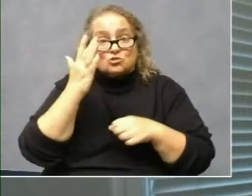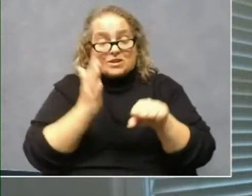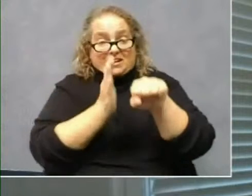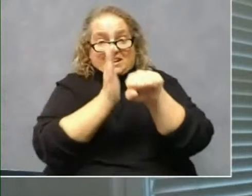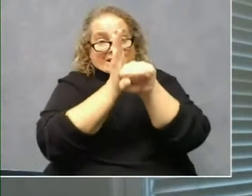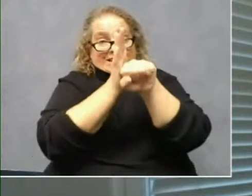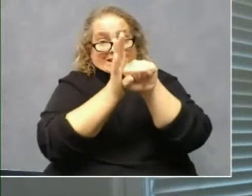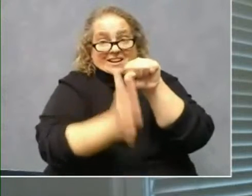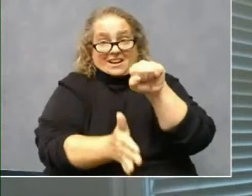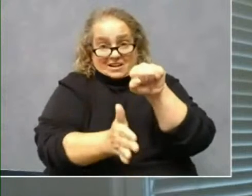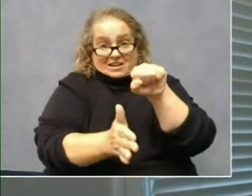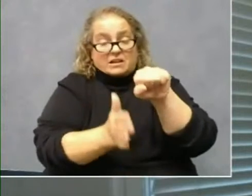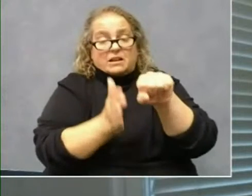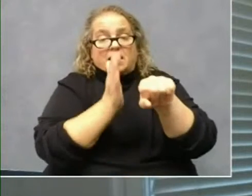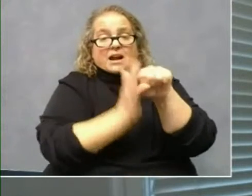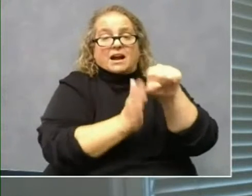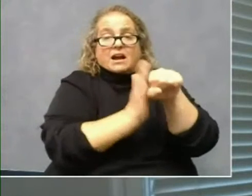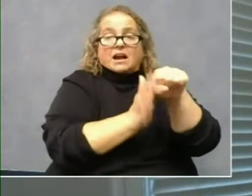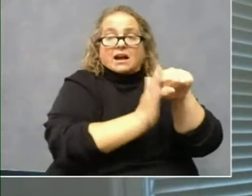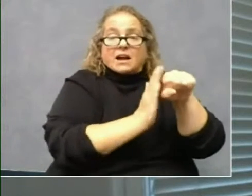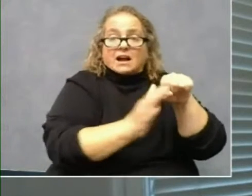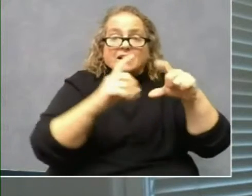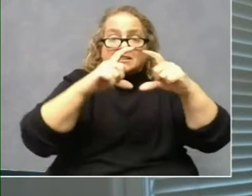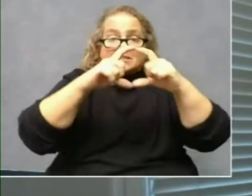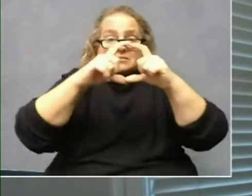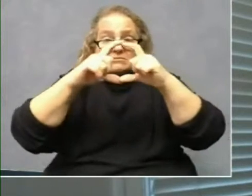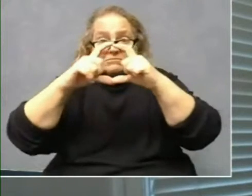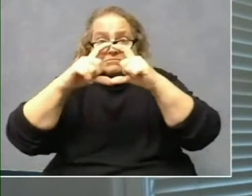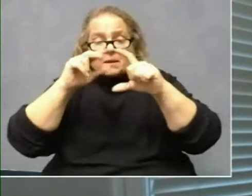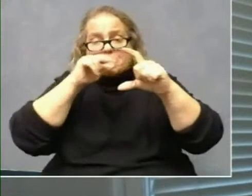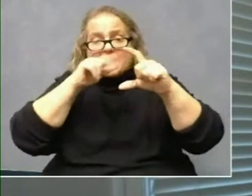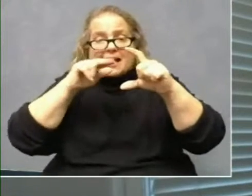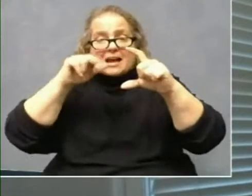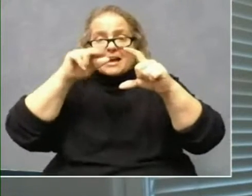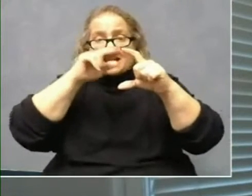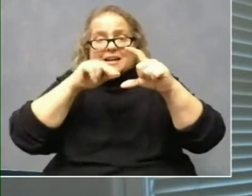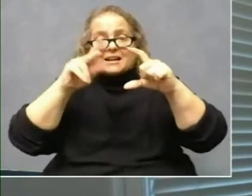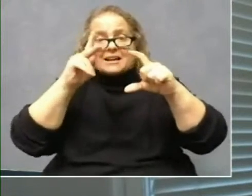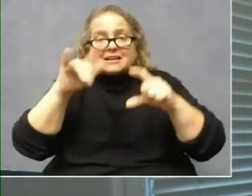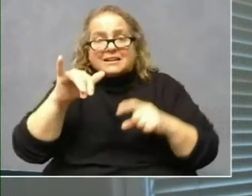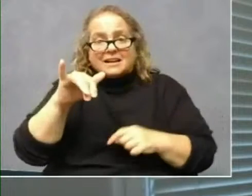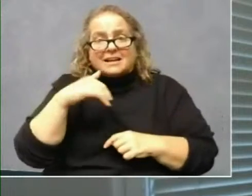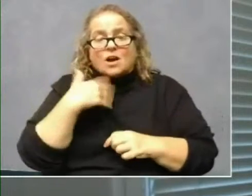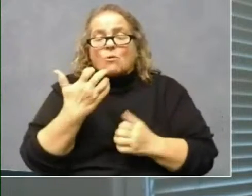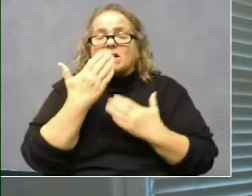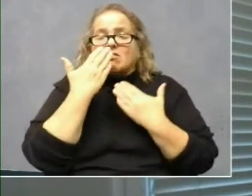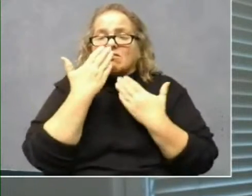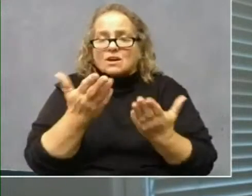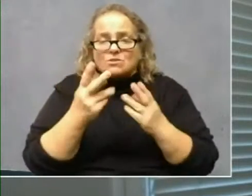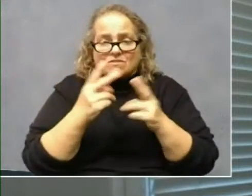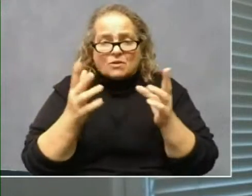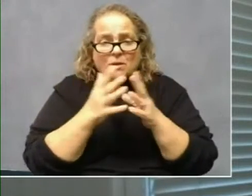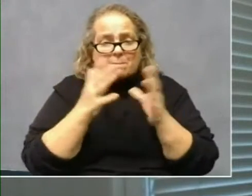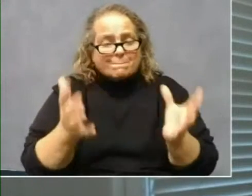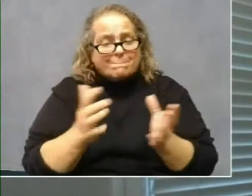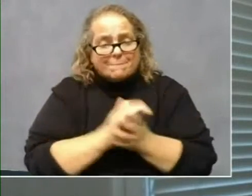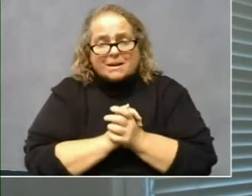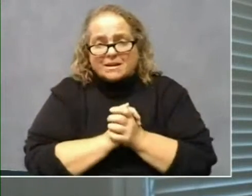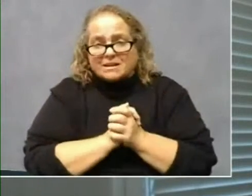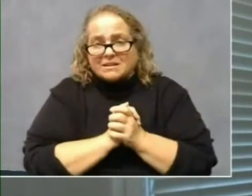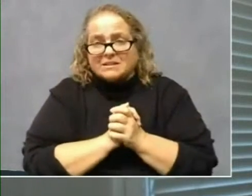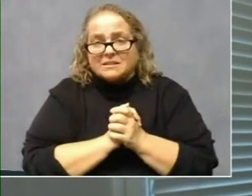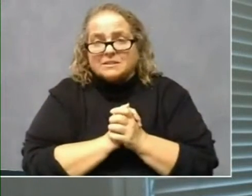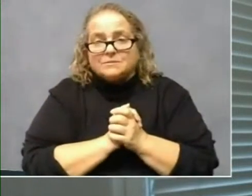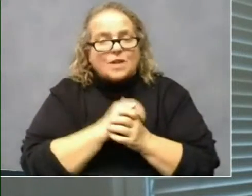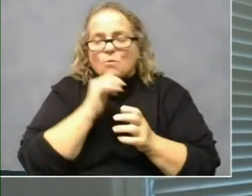little cylinders, and painted Kentucky on here. So I'm going to thank you very much for that. I won't mention your name. I